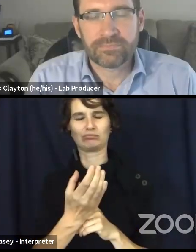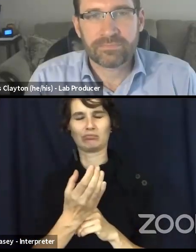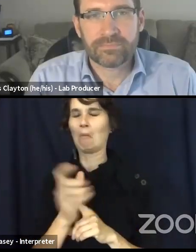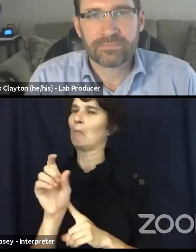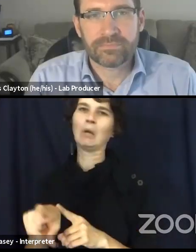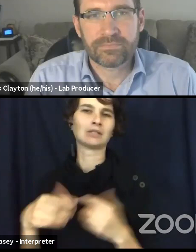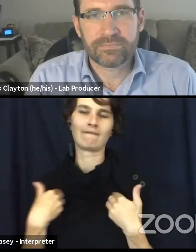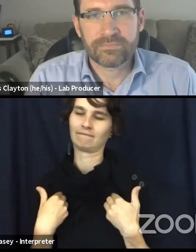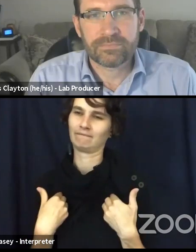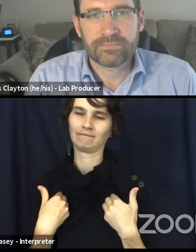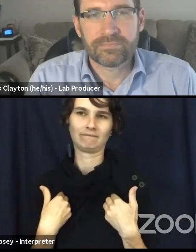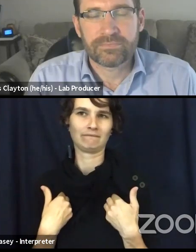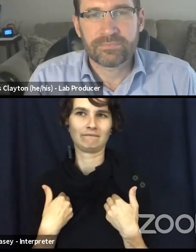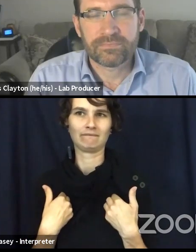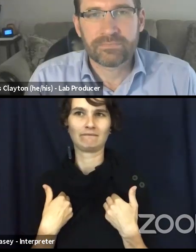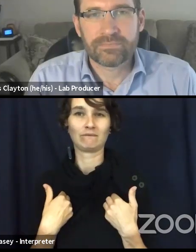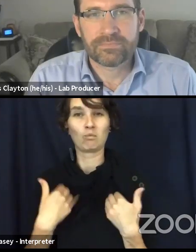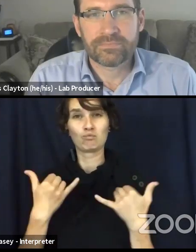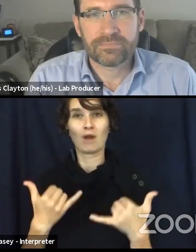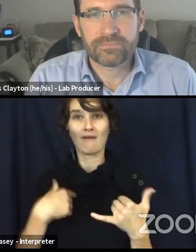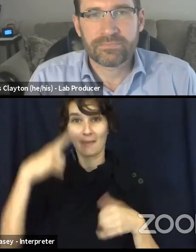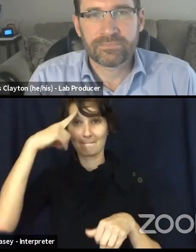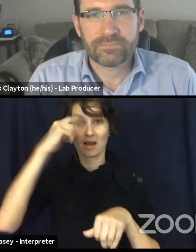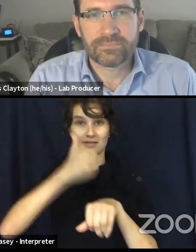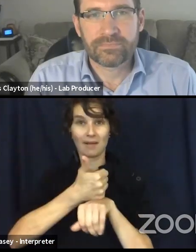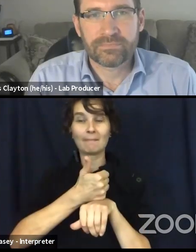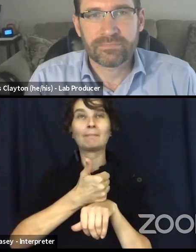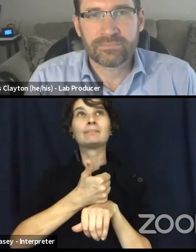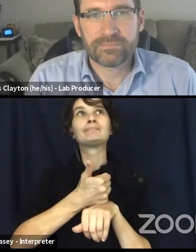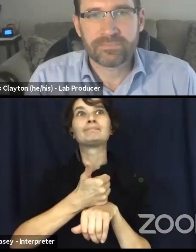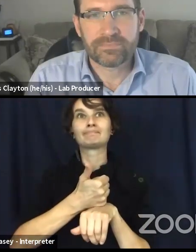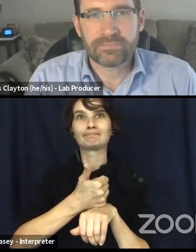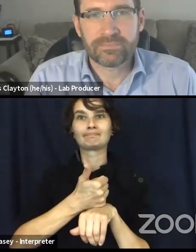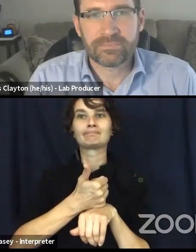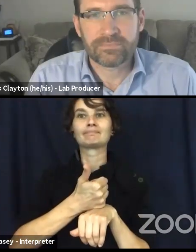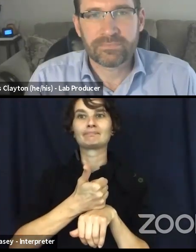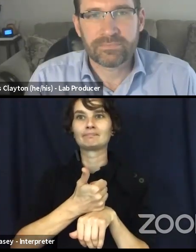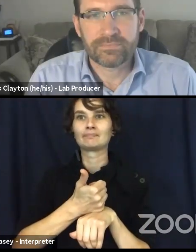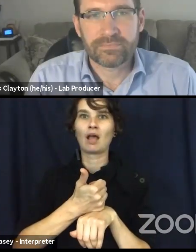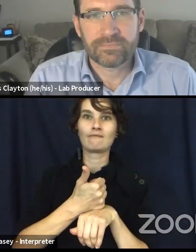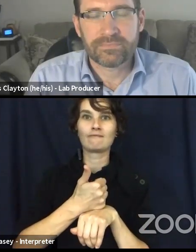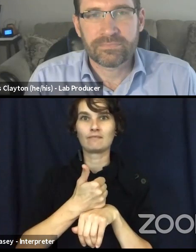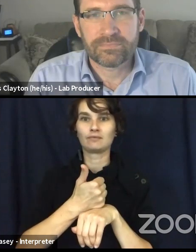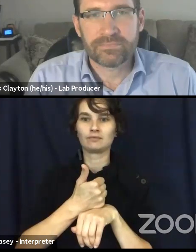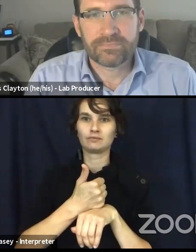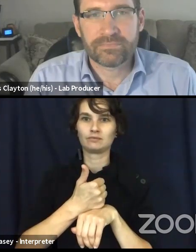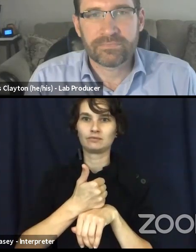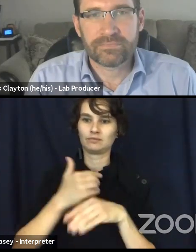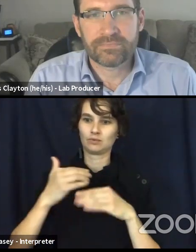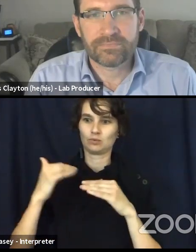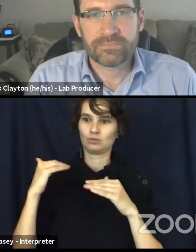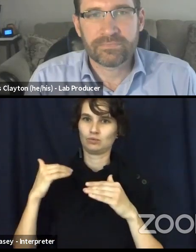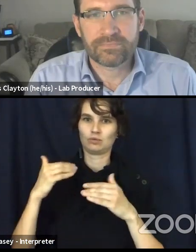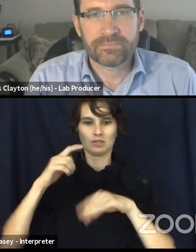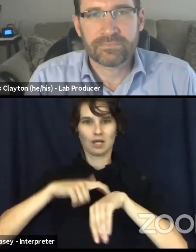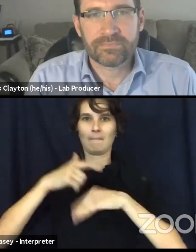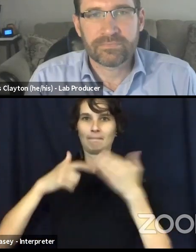And you know, we're in this mindset that of being on a linear journey towards reopening and